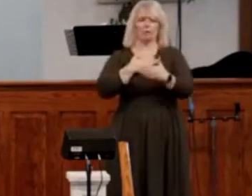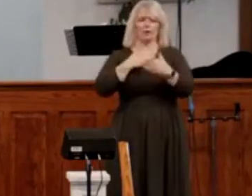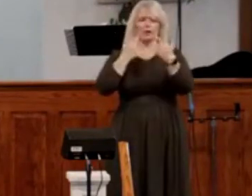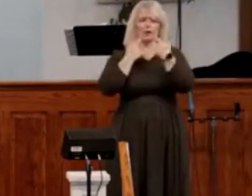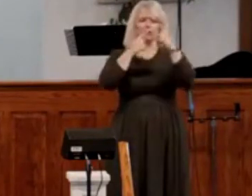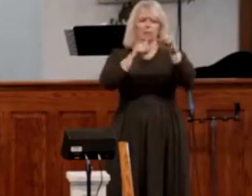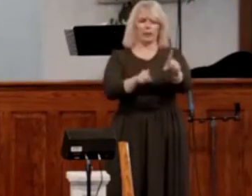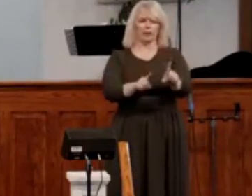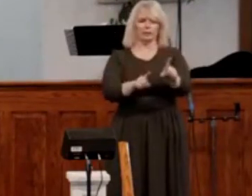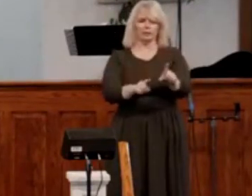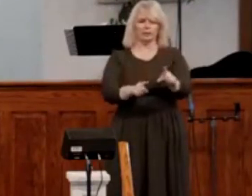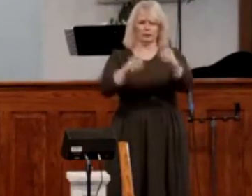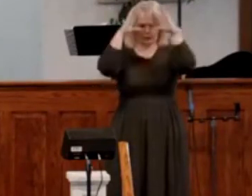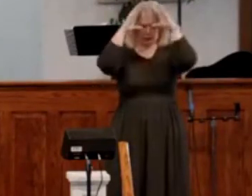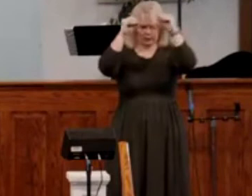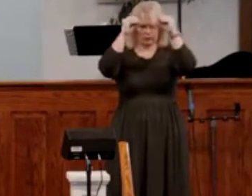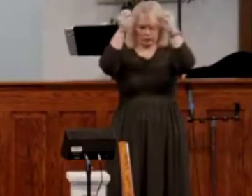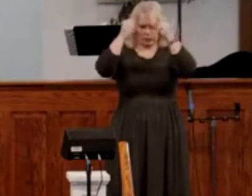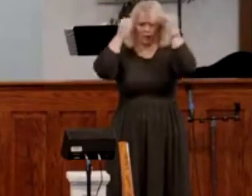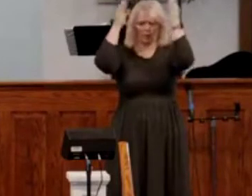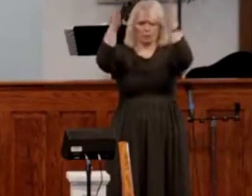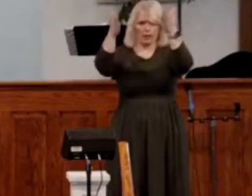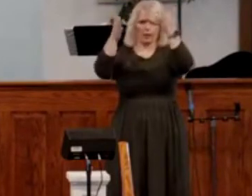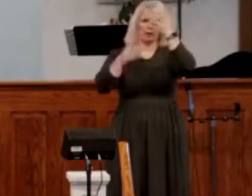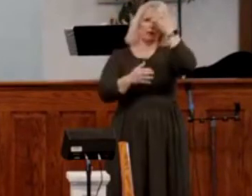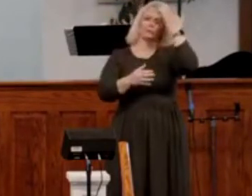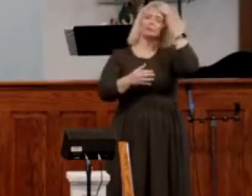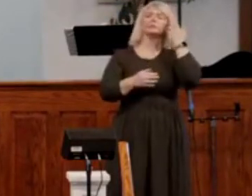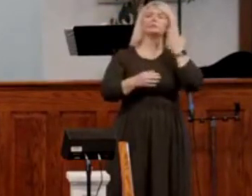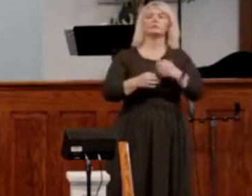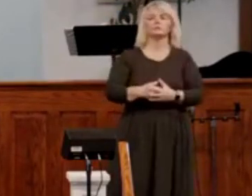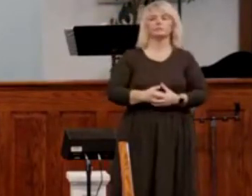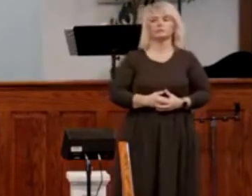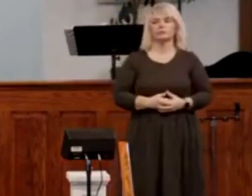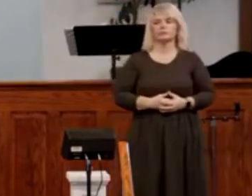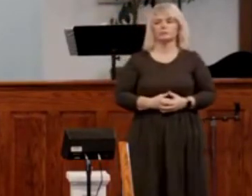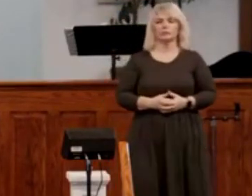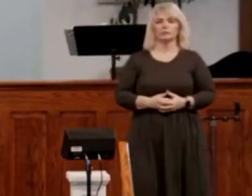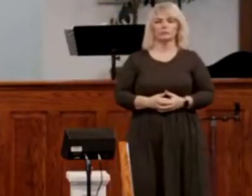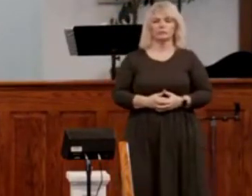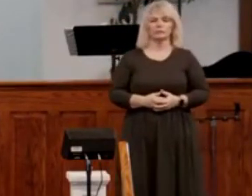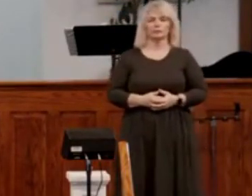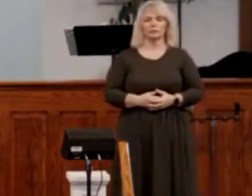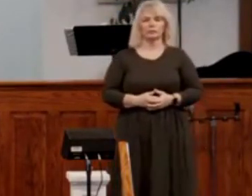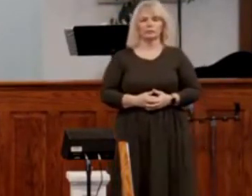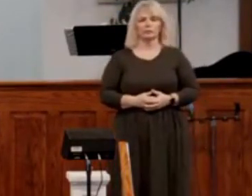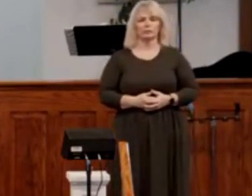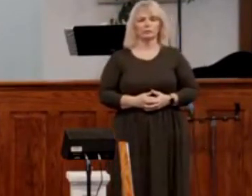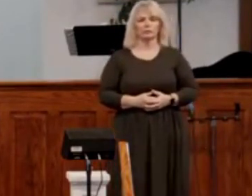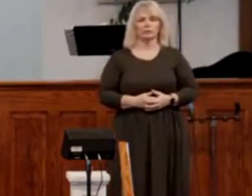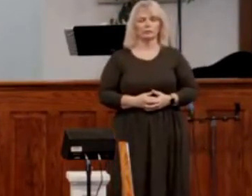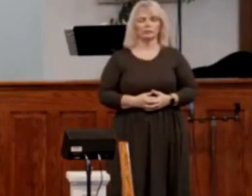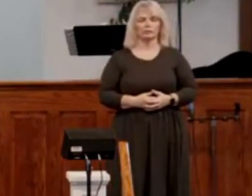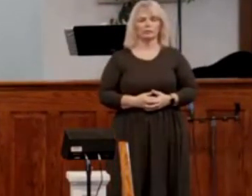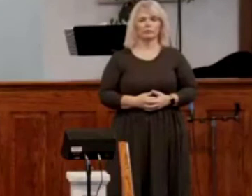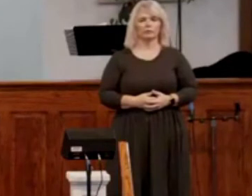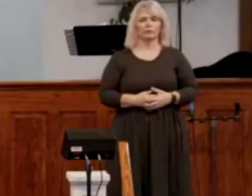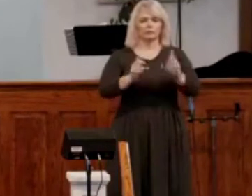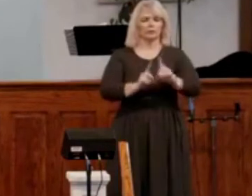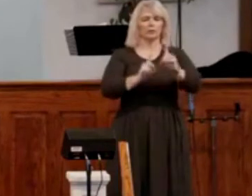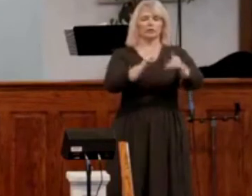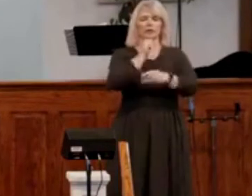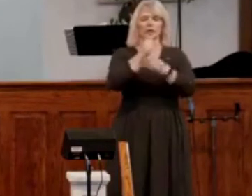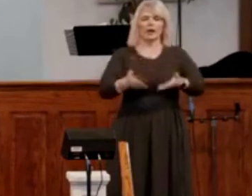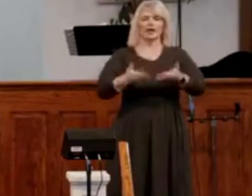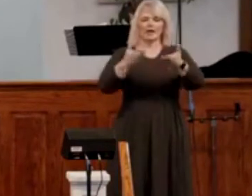It's teach them how to obey all of my commands. See, discipleship is not merely giving you information.